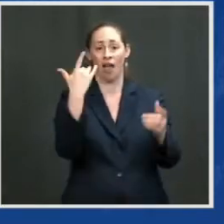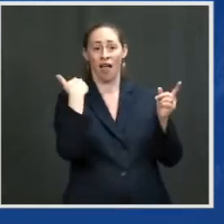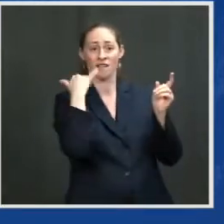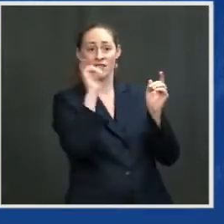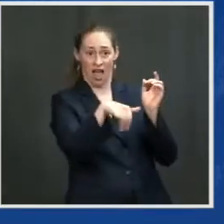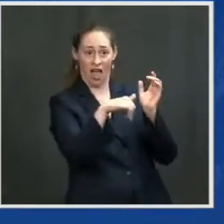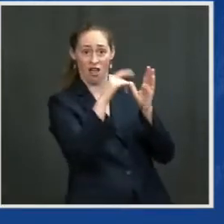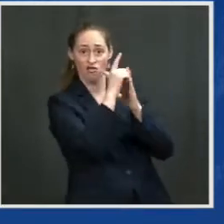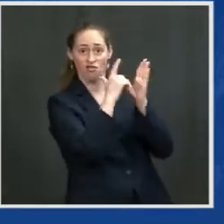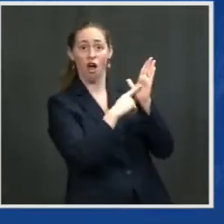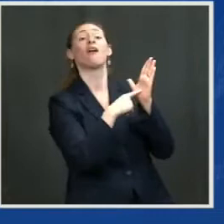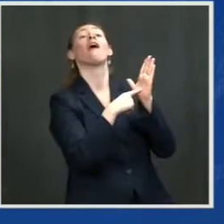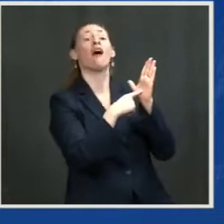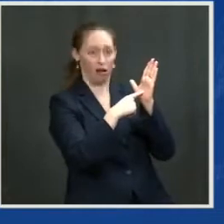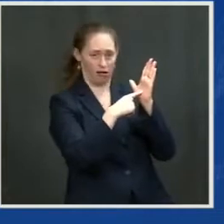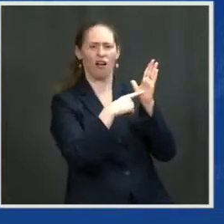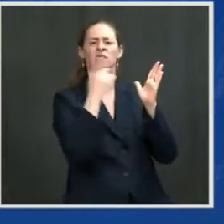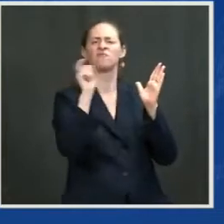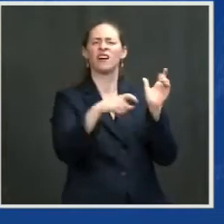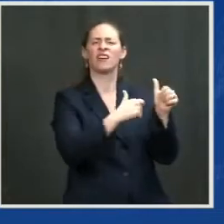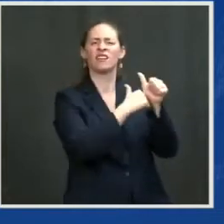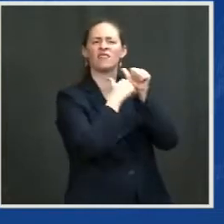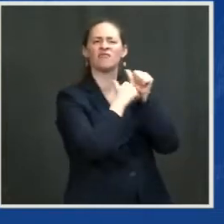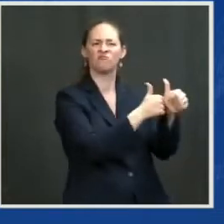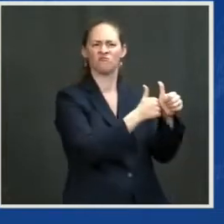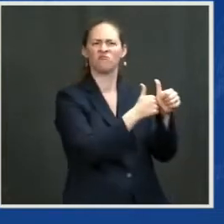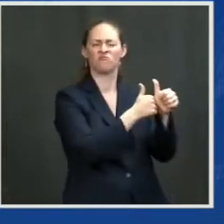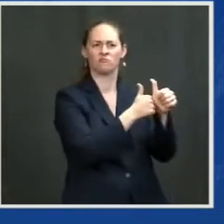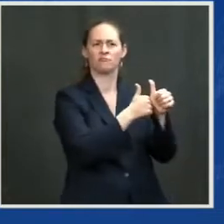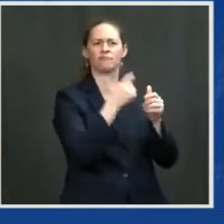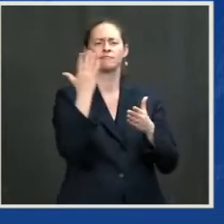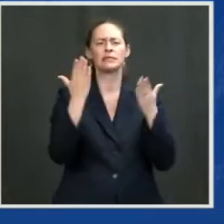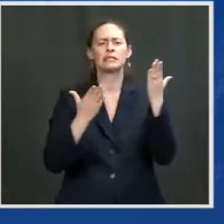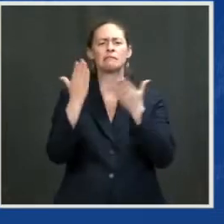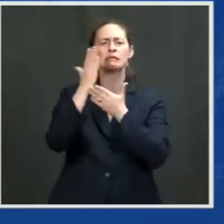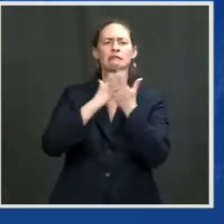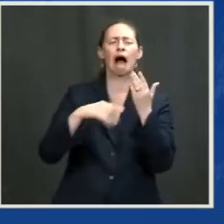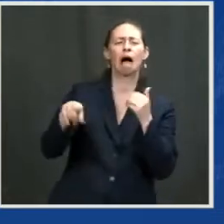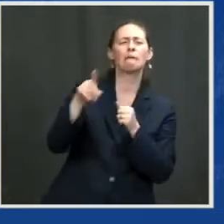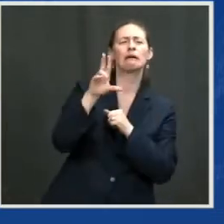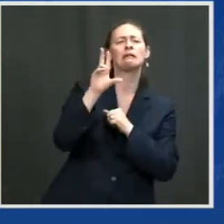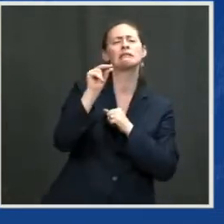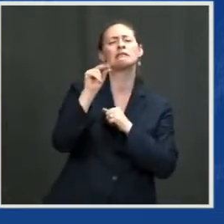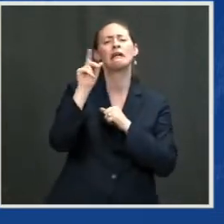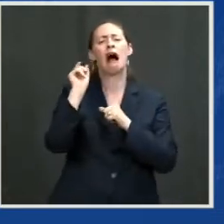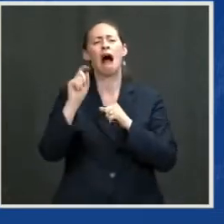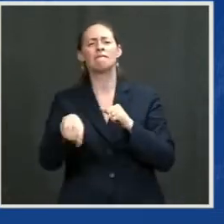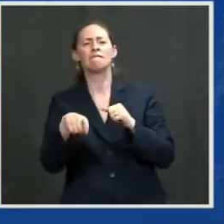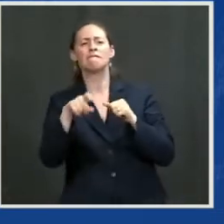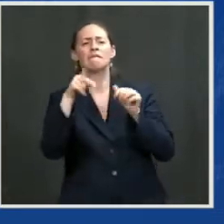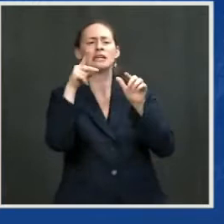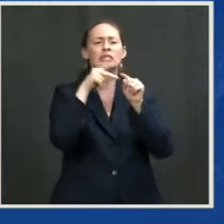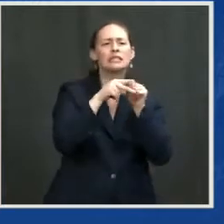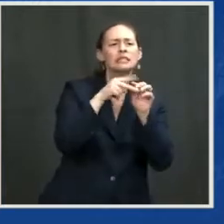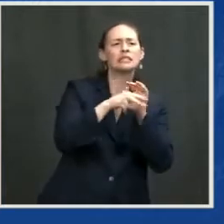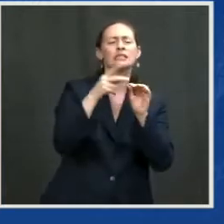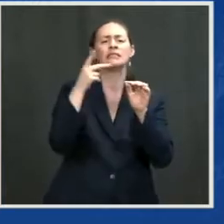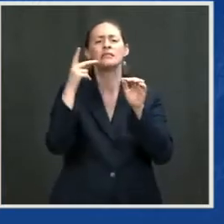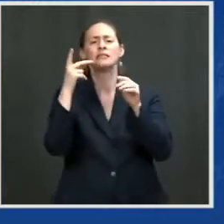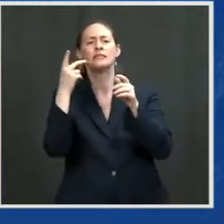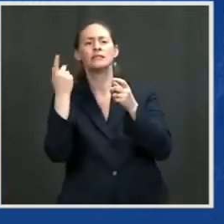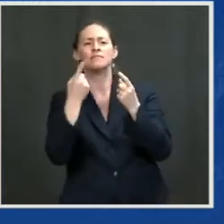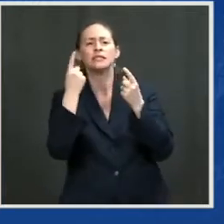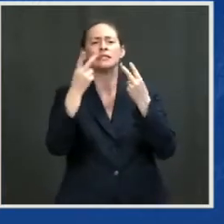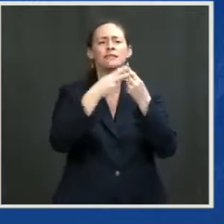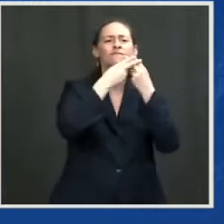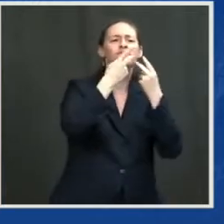The last presidents come along and said, well, we have a little trouble making sure we can find somebody who is able to put the railings